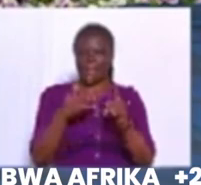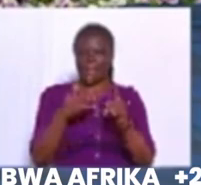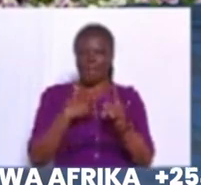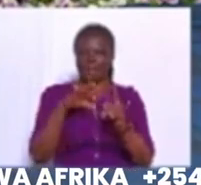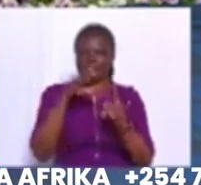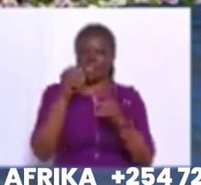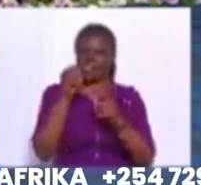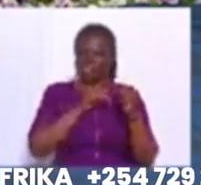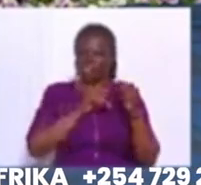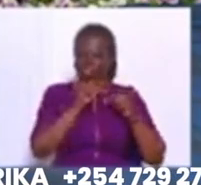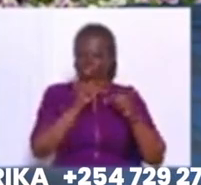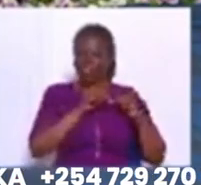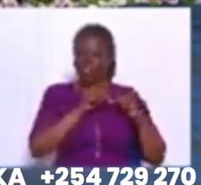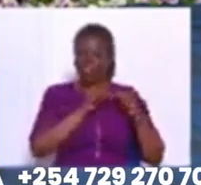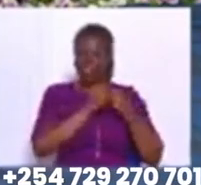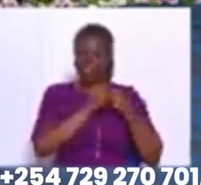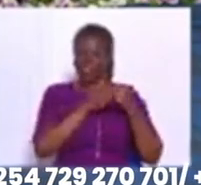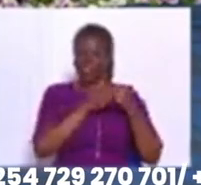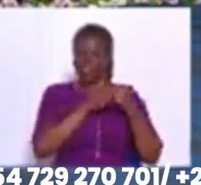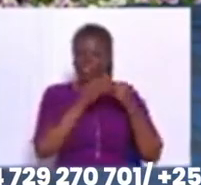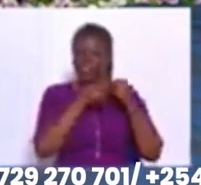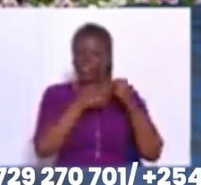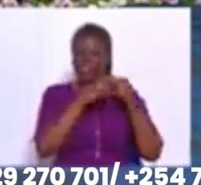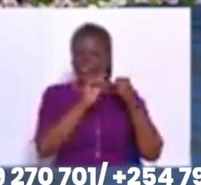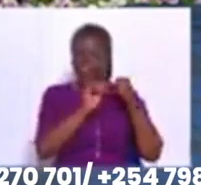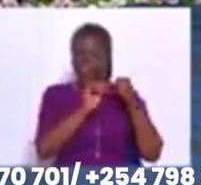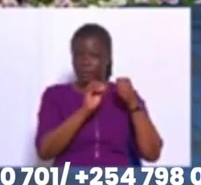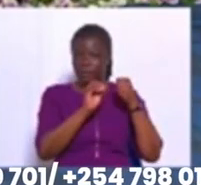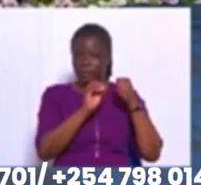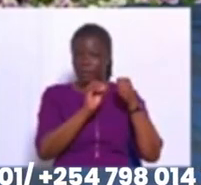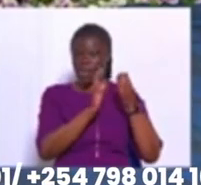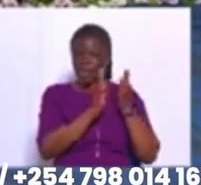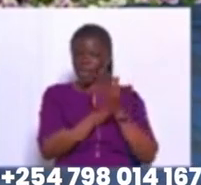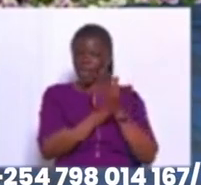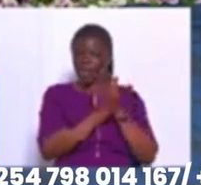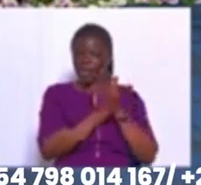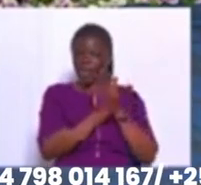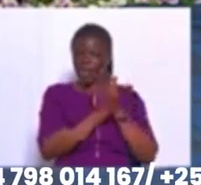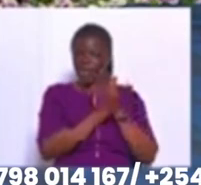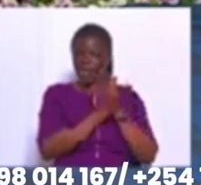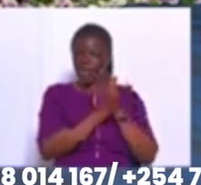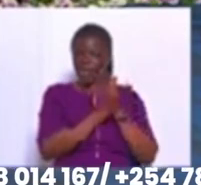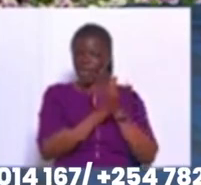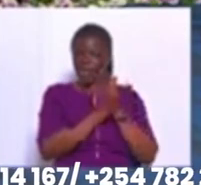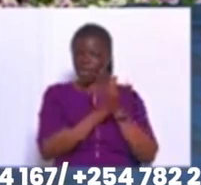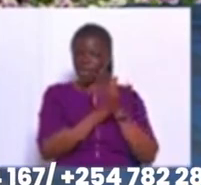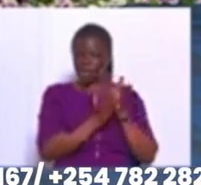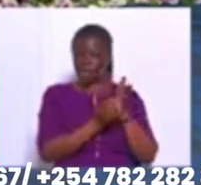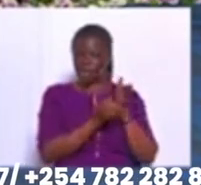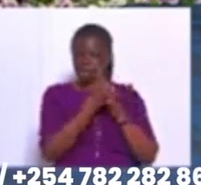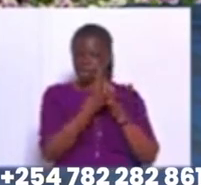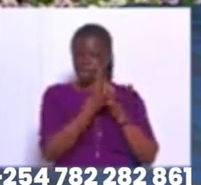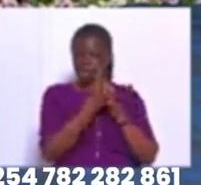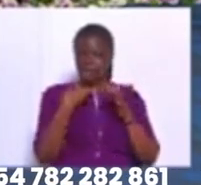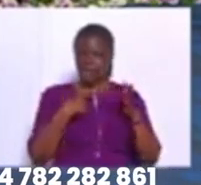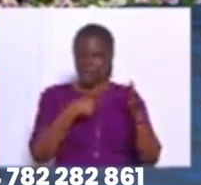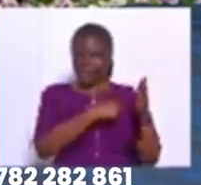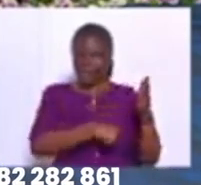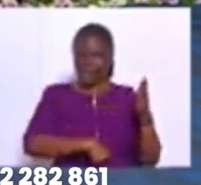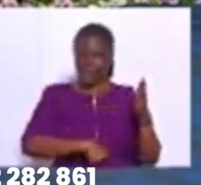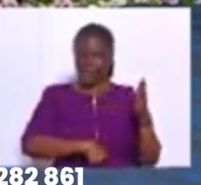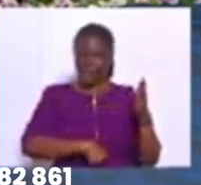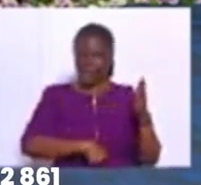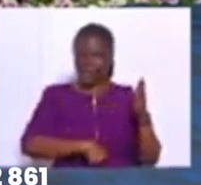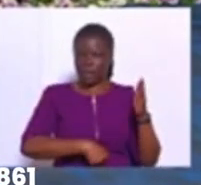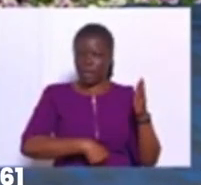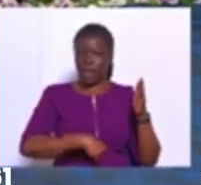you back to the 1970s. And the premier of China was